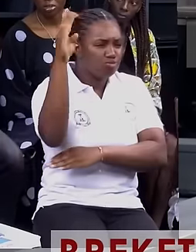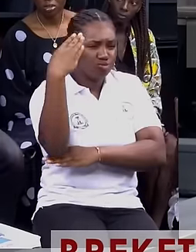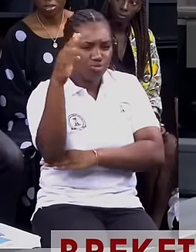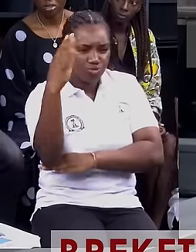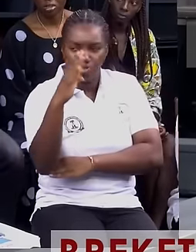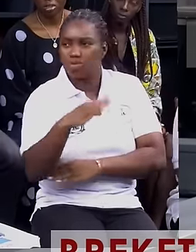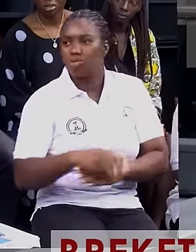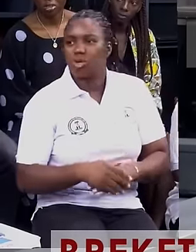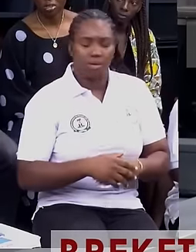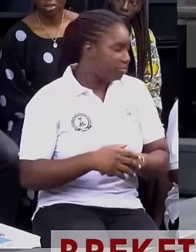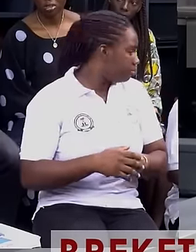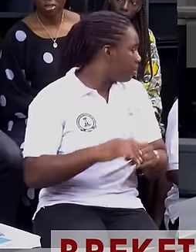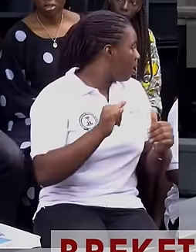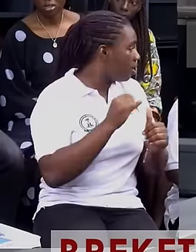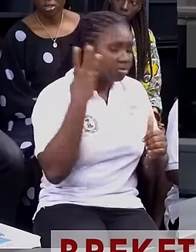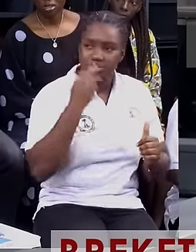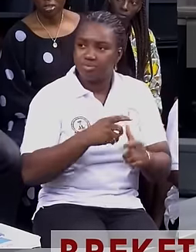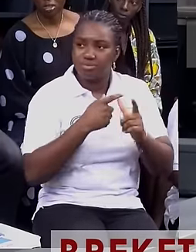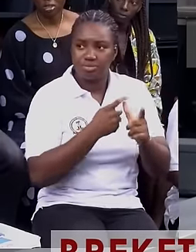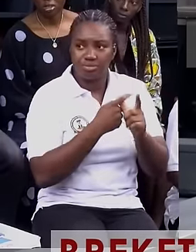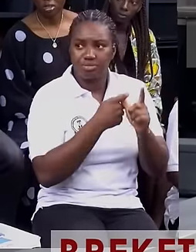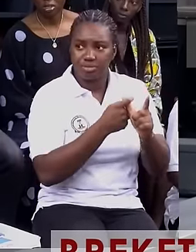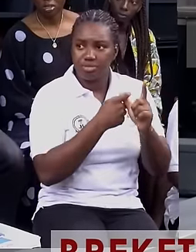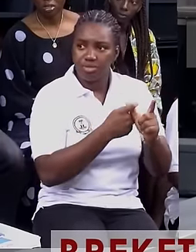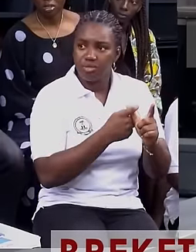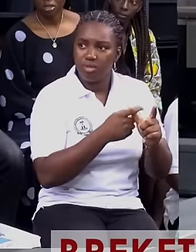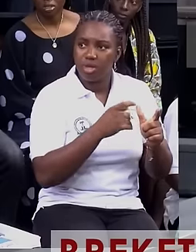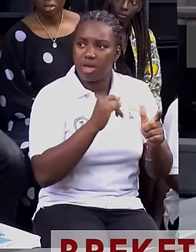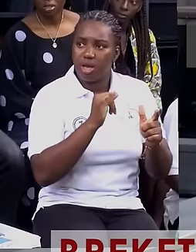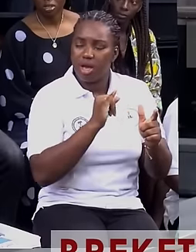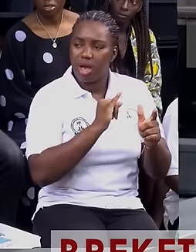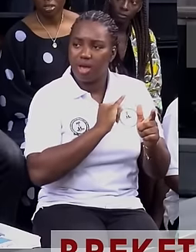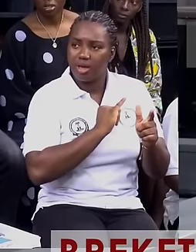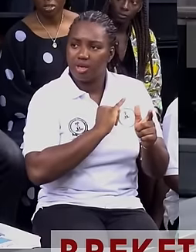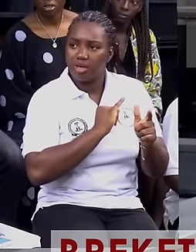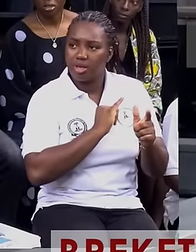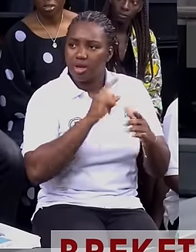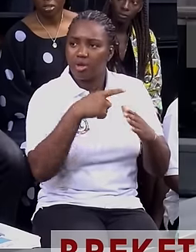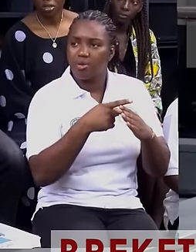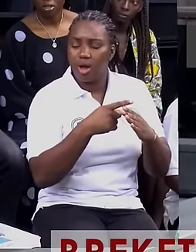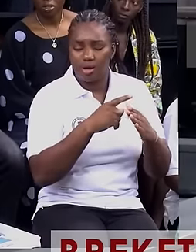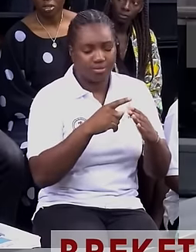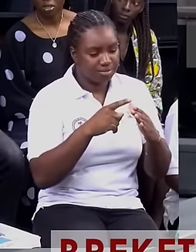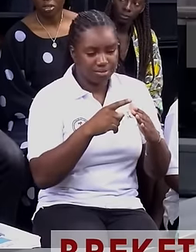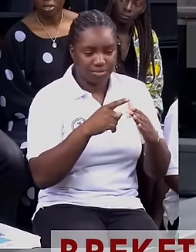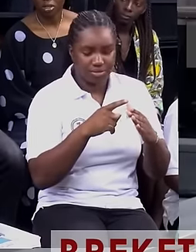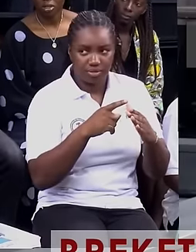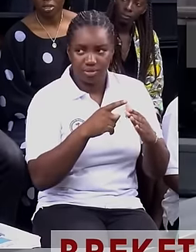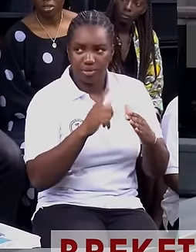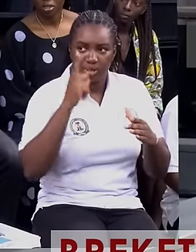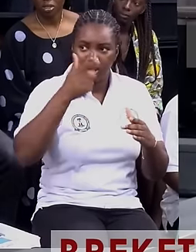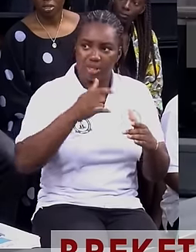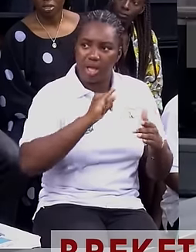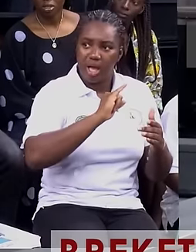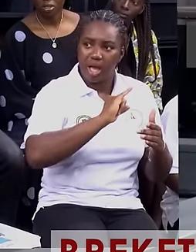towards one direction. I got into the mud, stuck up in the mud. So, when I just went, I later found out that I was in